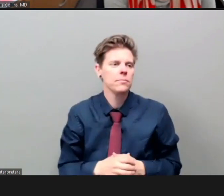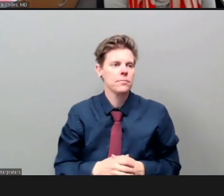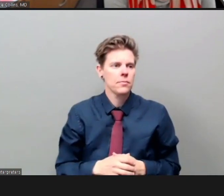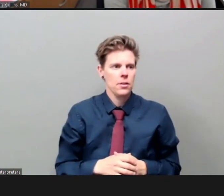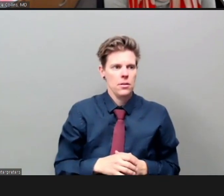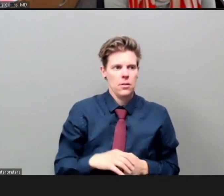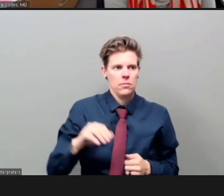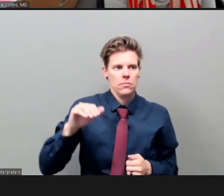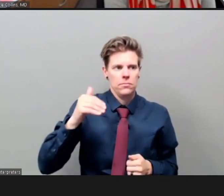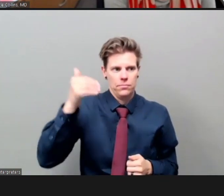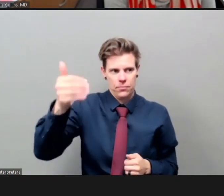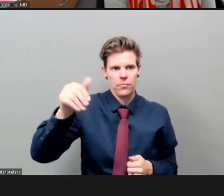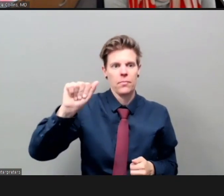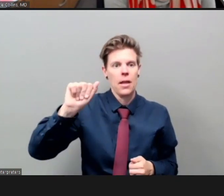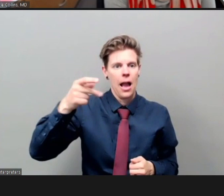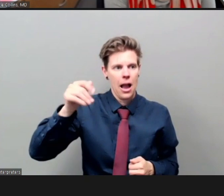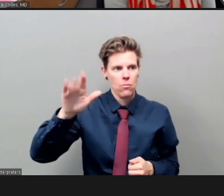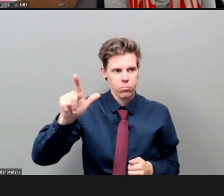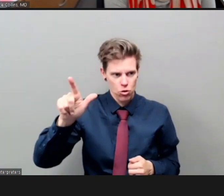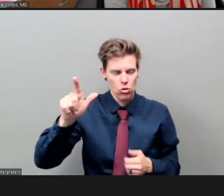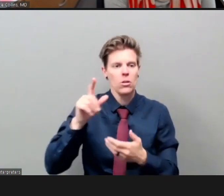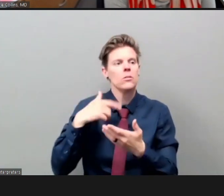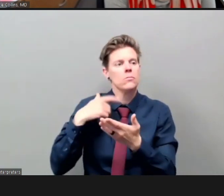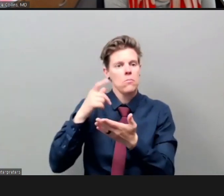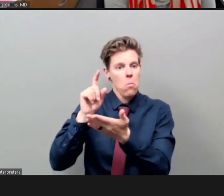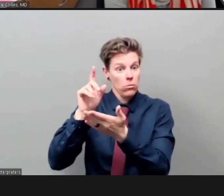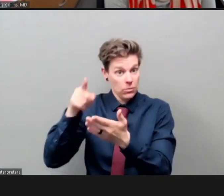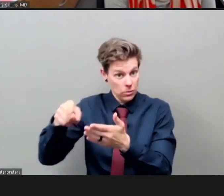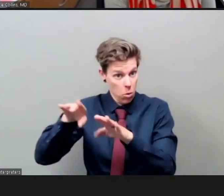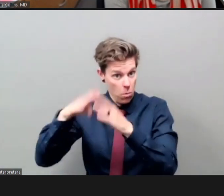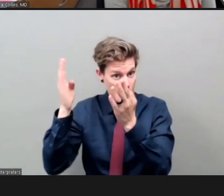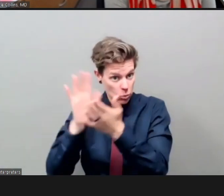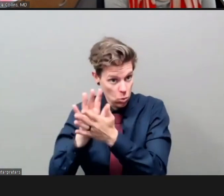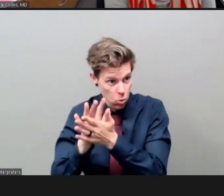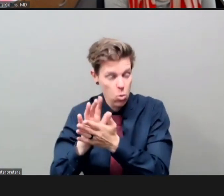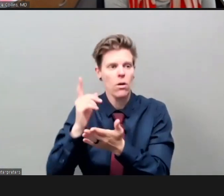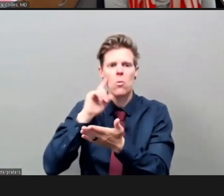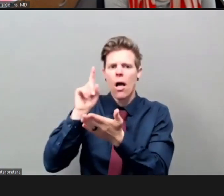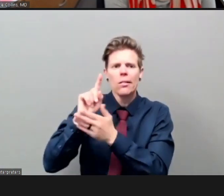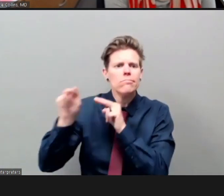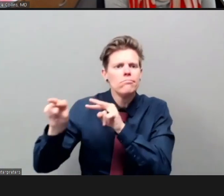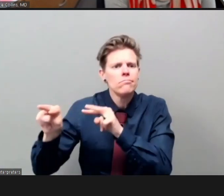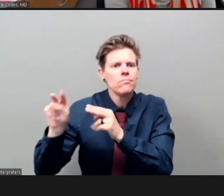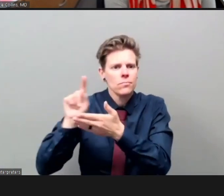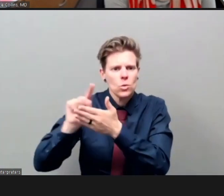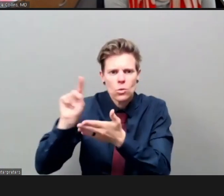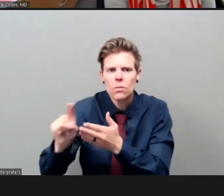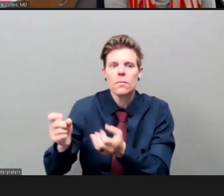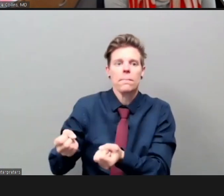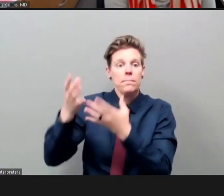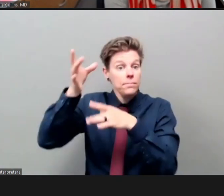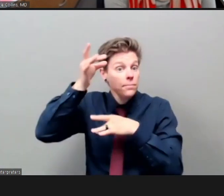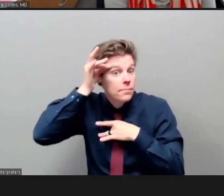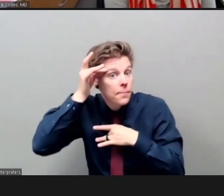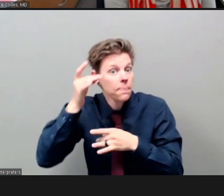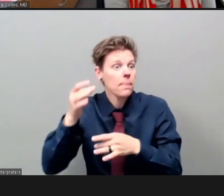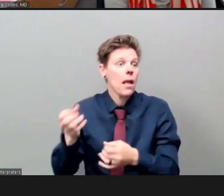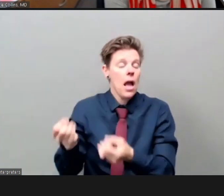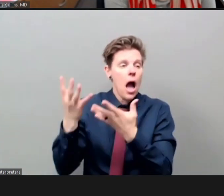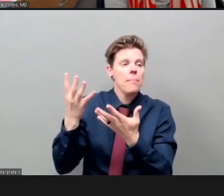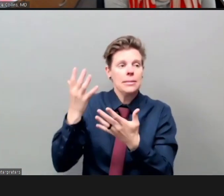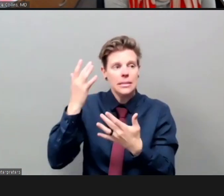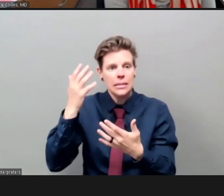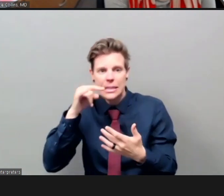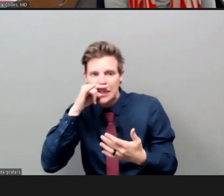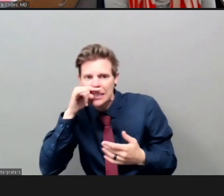are getting a weekly report on cases, and I alluded to that earlier, for most of the increase in cases we're seeing in kids. So we're